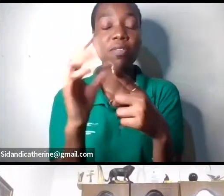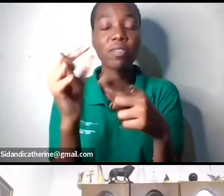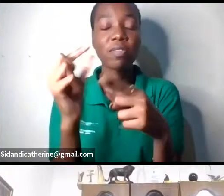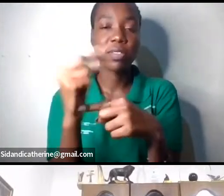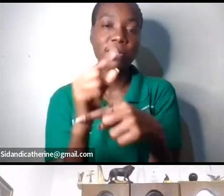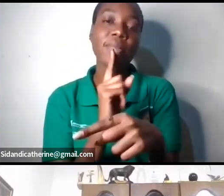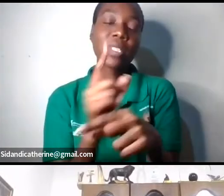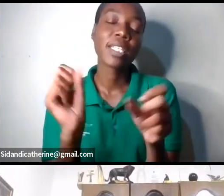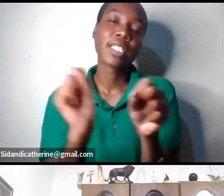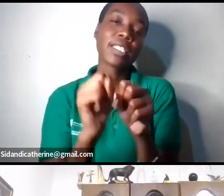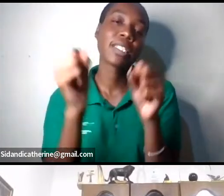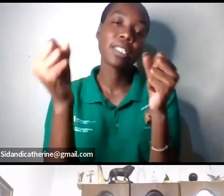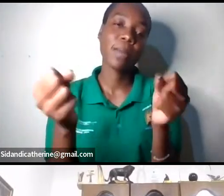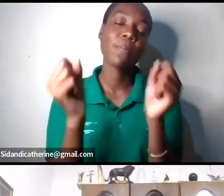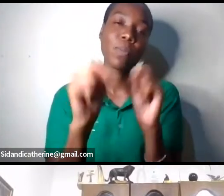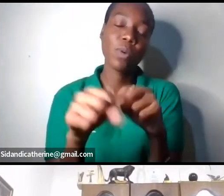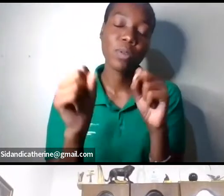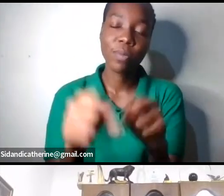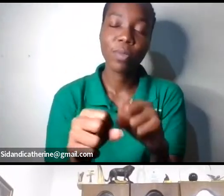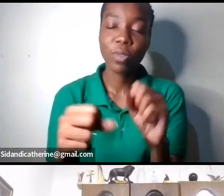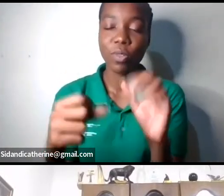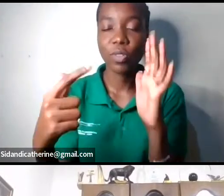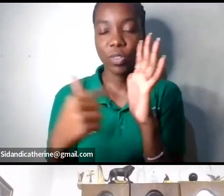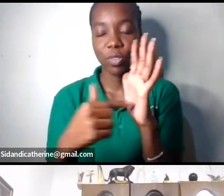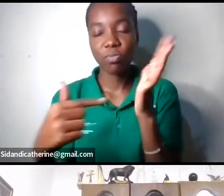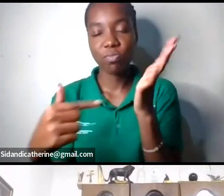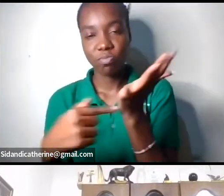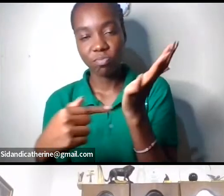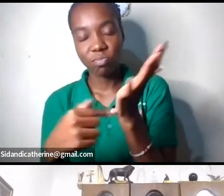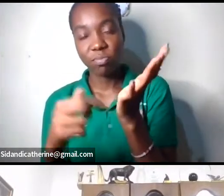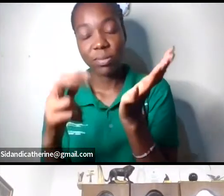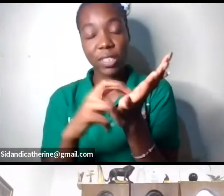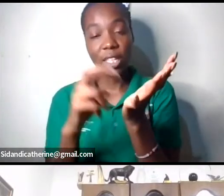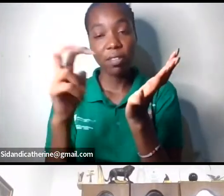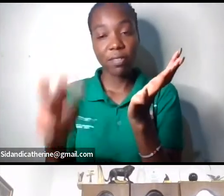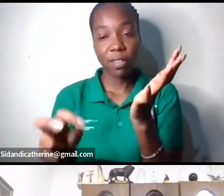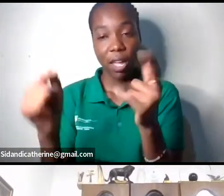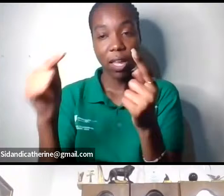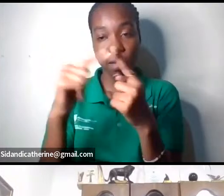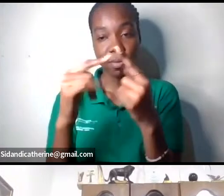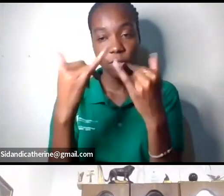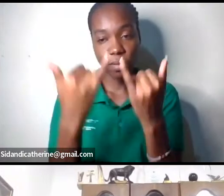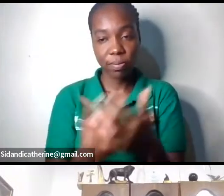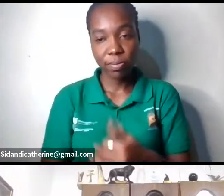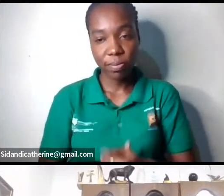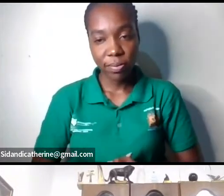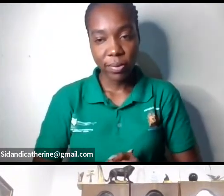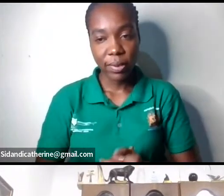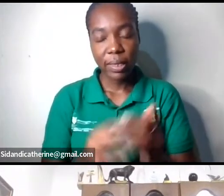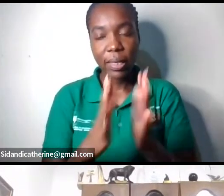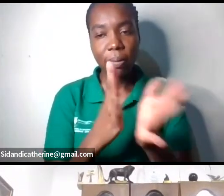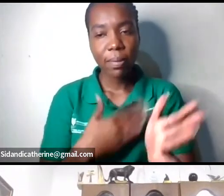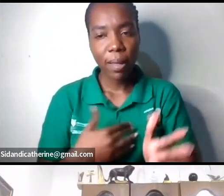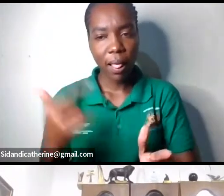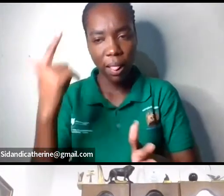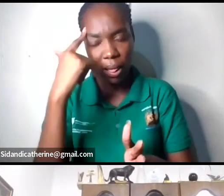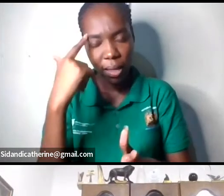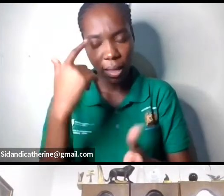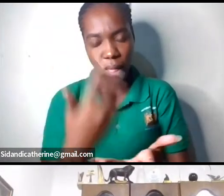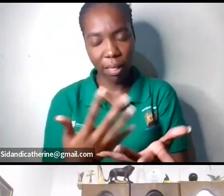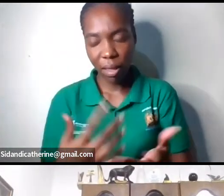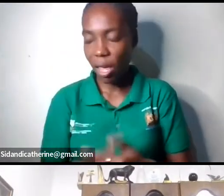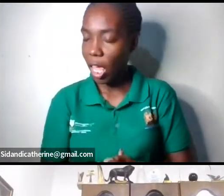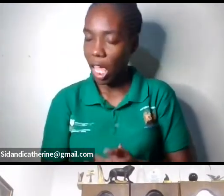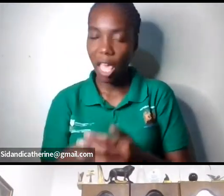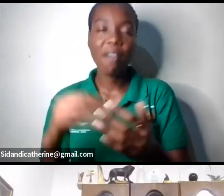provide technology transfer and adaptation to where we are today. And I think more than anything else, funding is always an